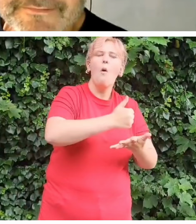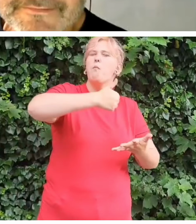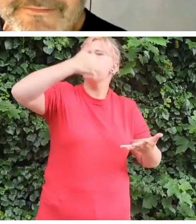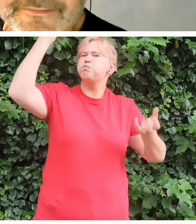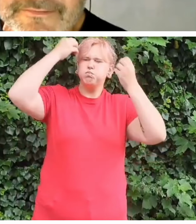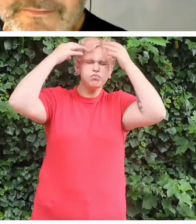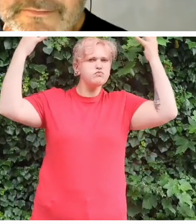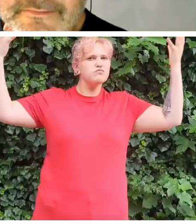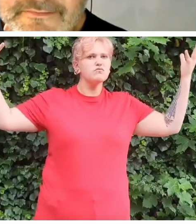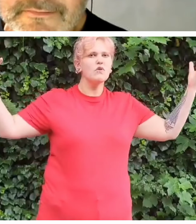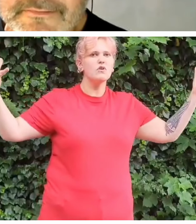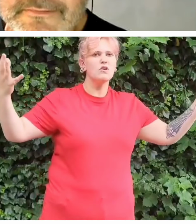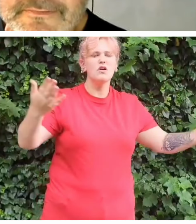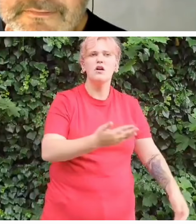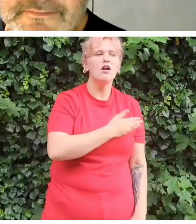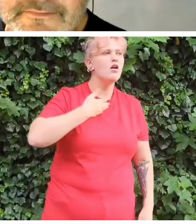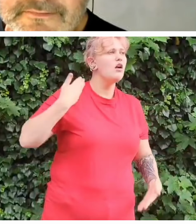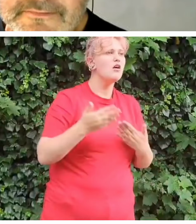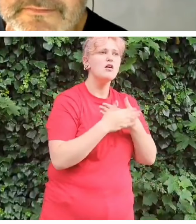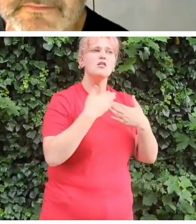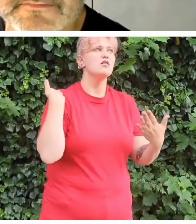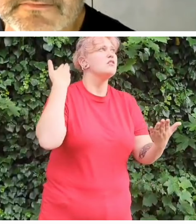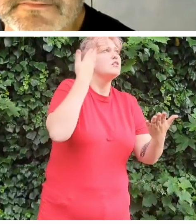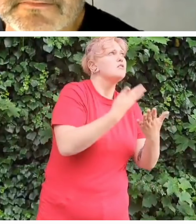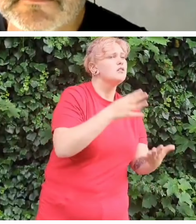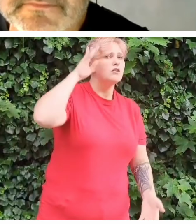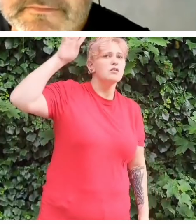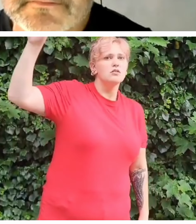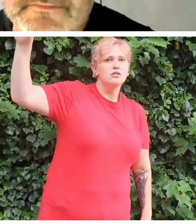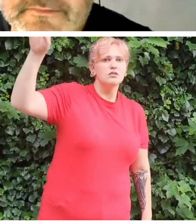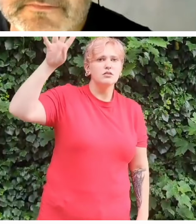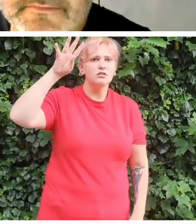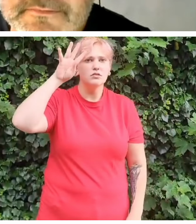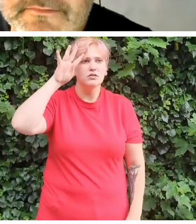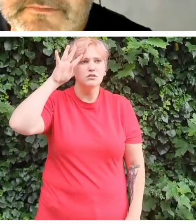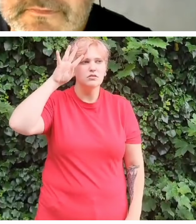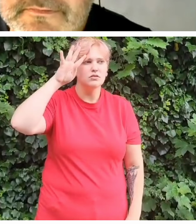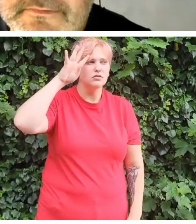me away. It was just more than I ever could have imagined.